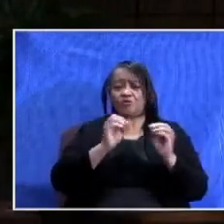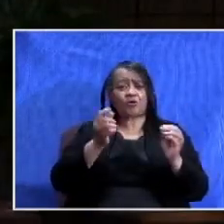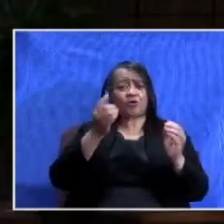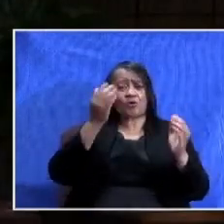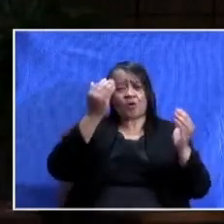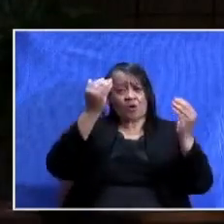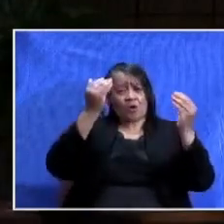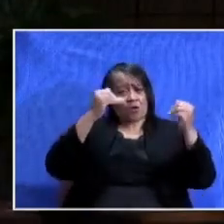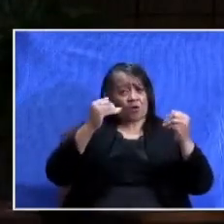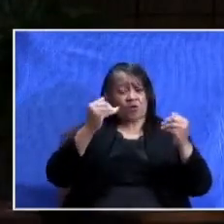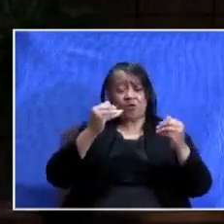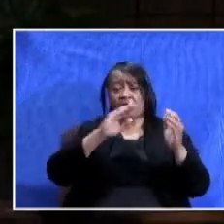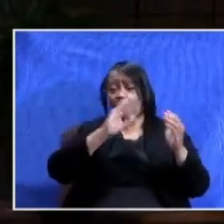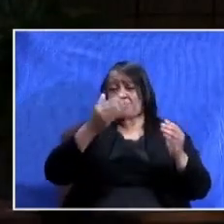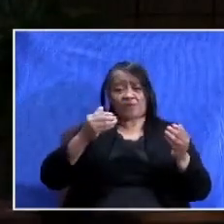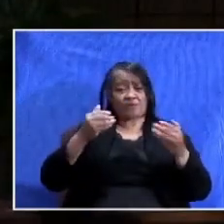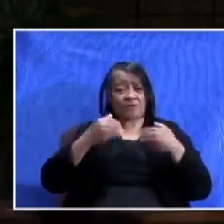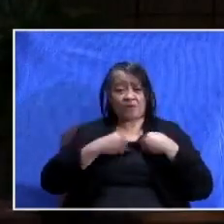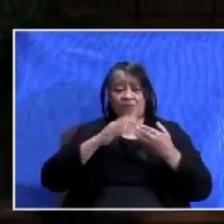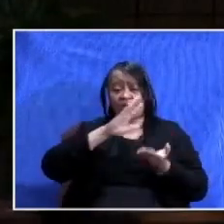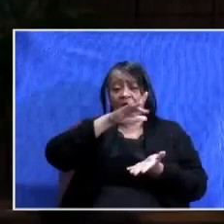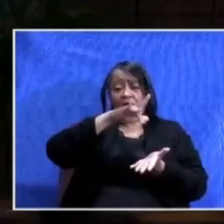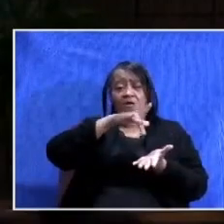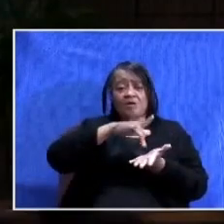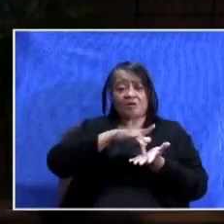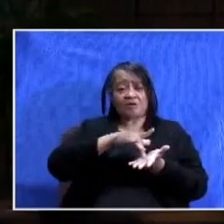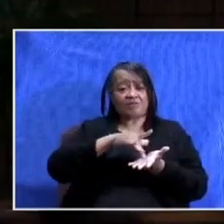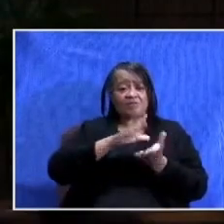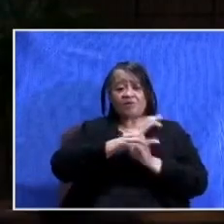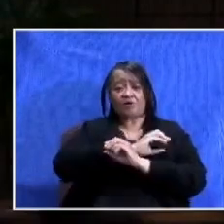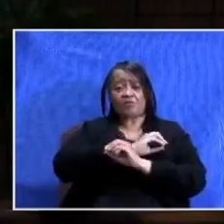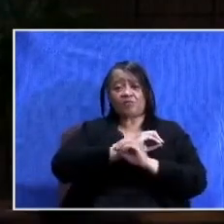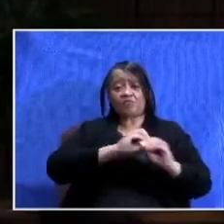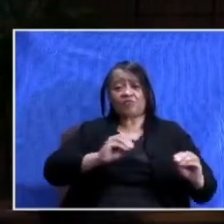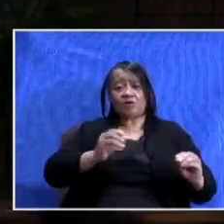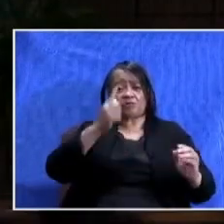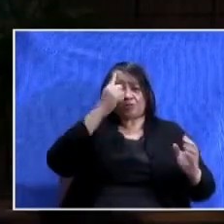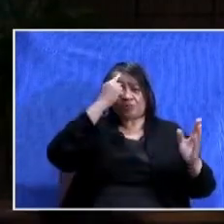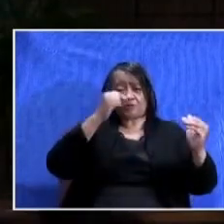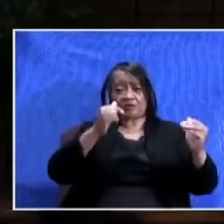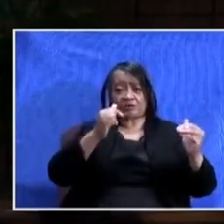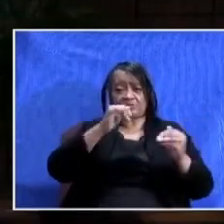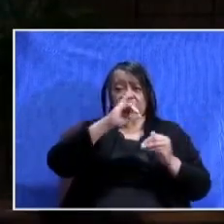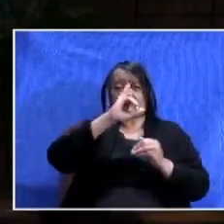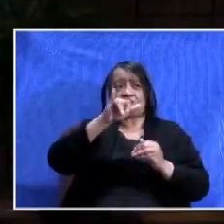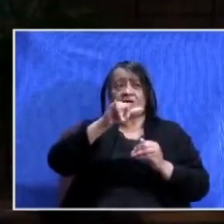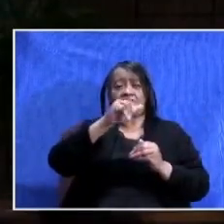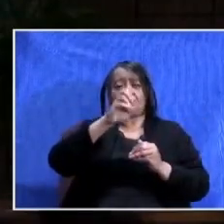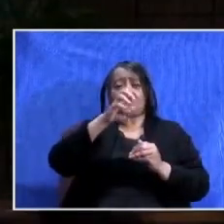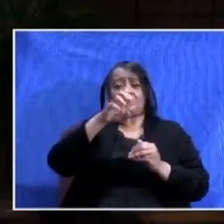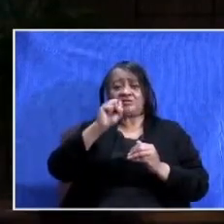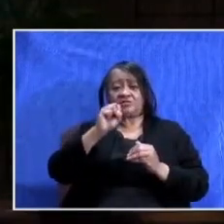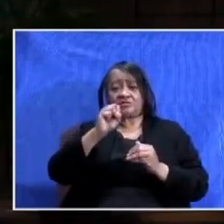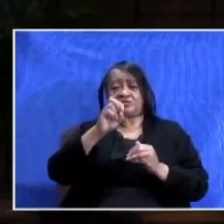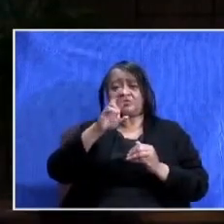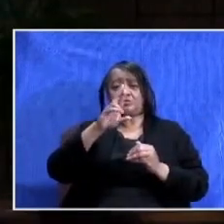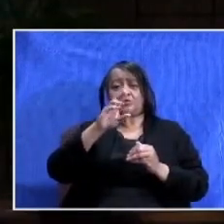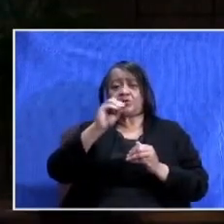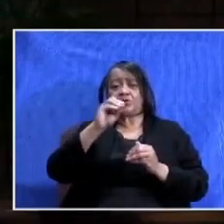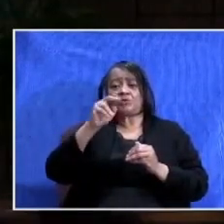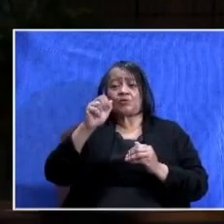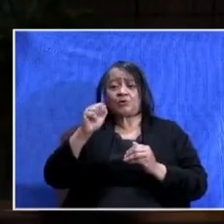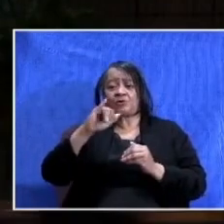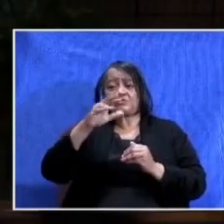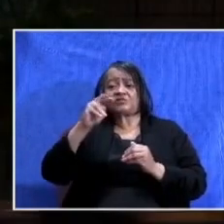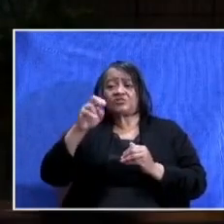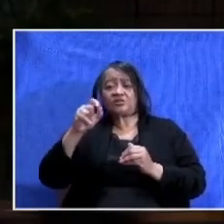hope. In the midst of our hopelessness, James Weldon Johnson and Rosamond Johnson, his